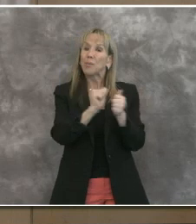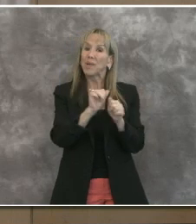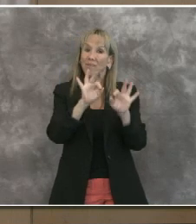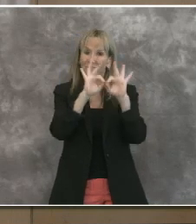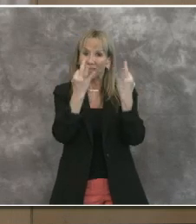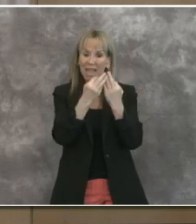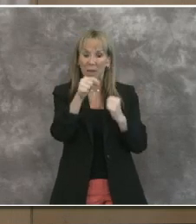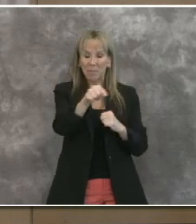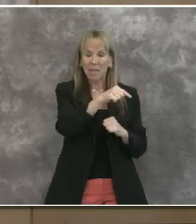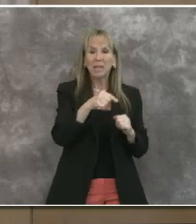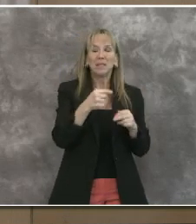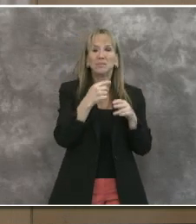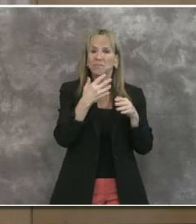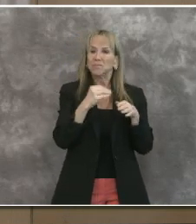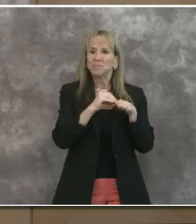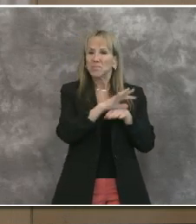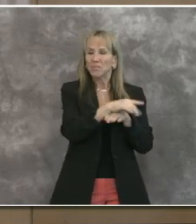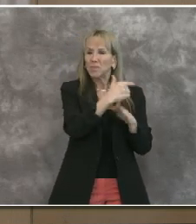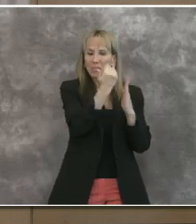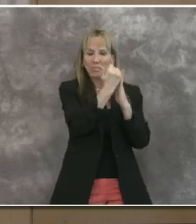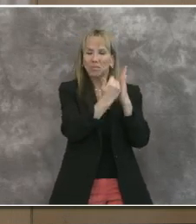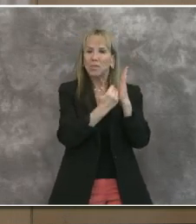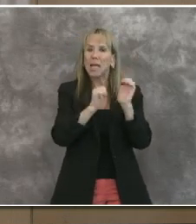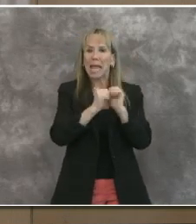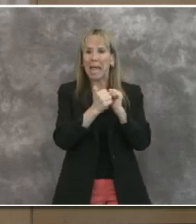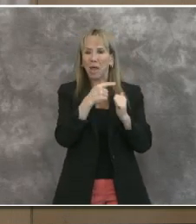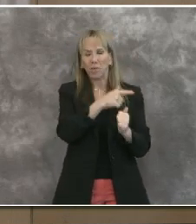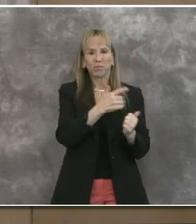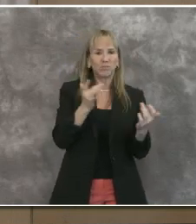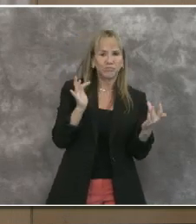advised about their